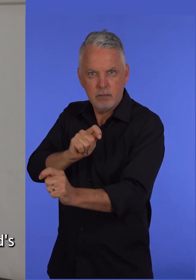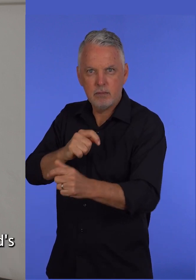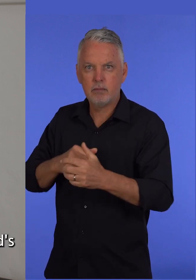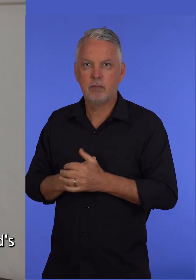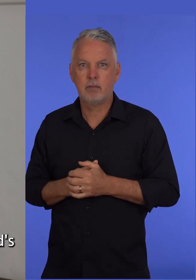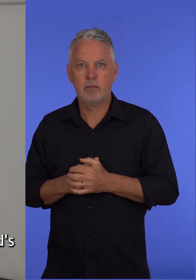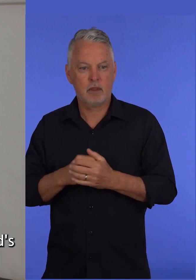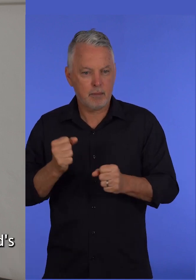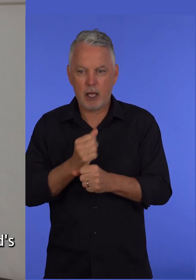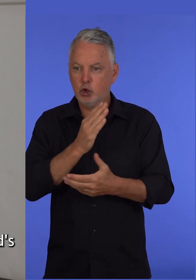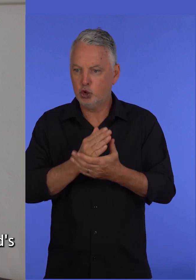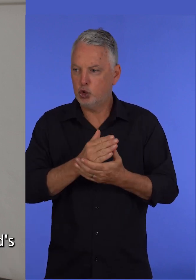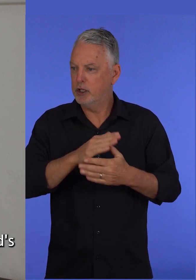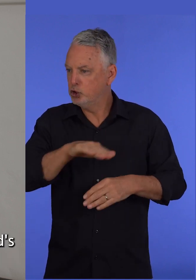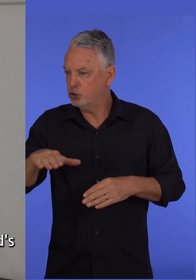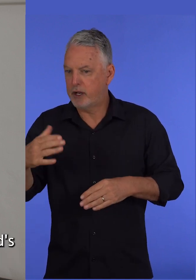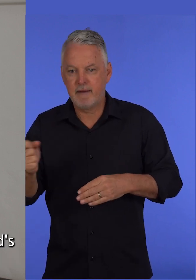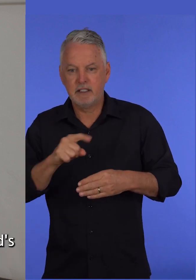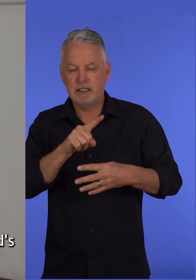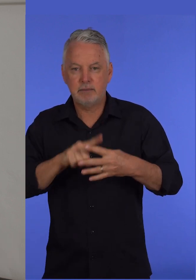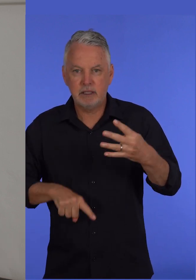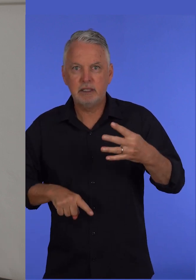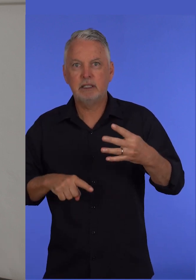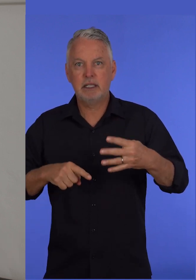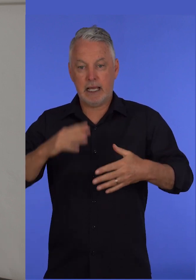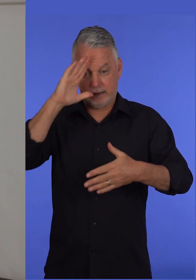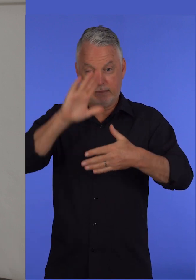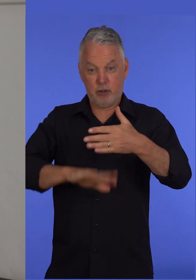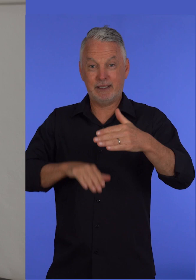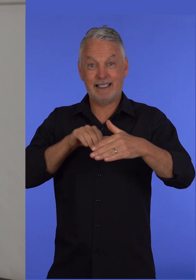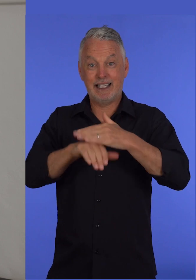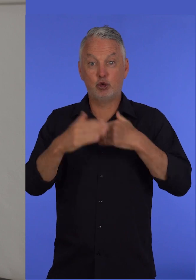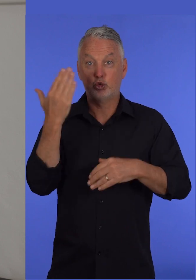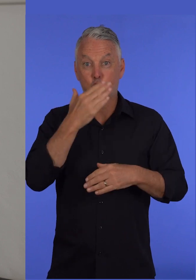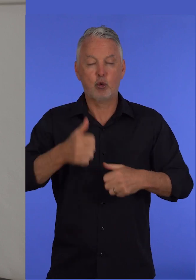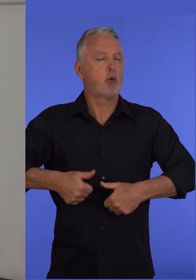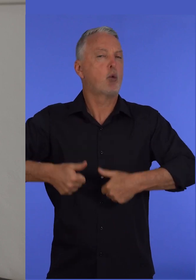we make your child's experience in this school a great one?